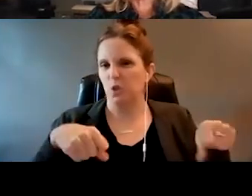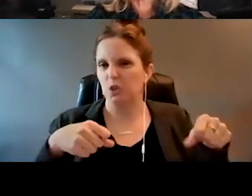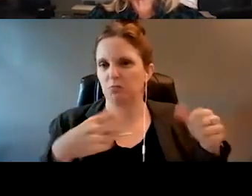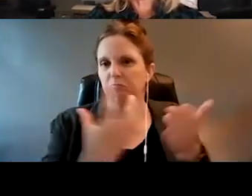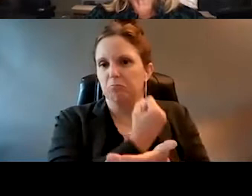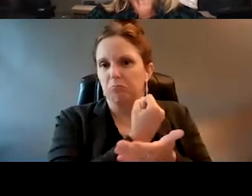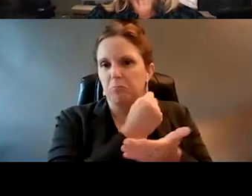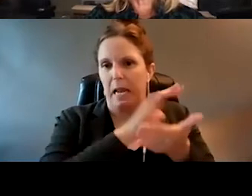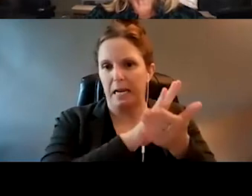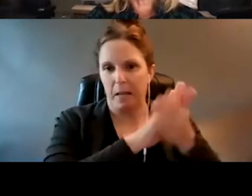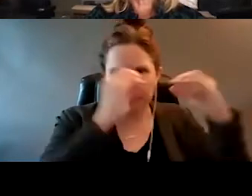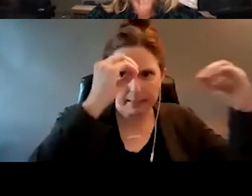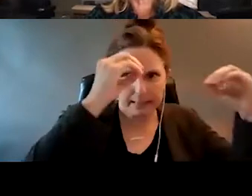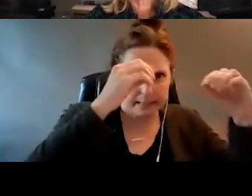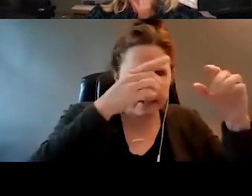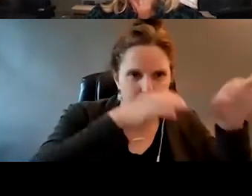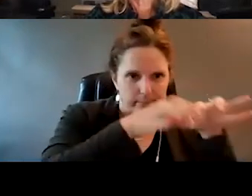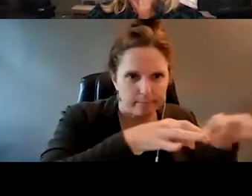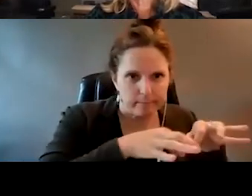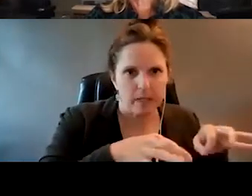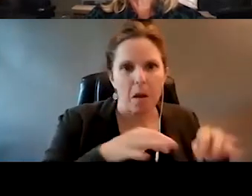abstinence rates in the different arms.